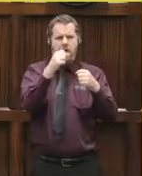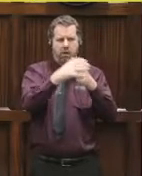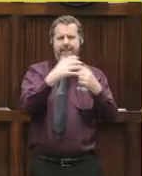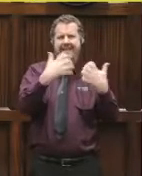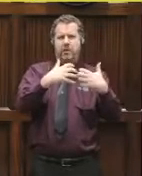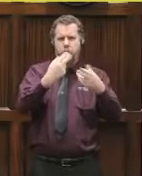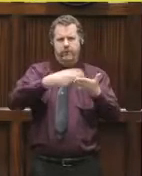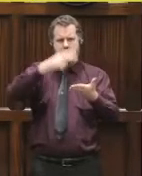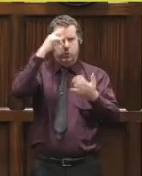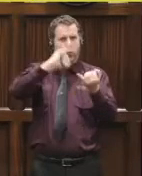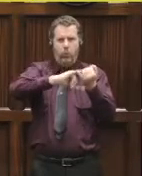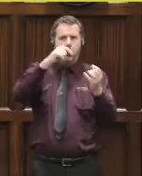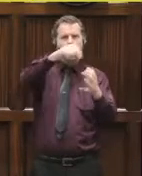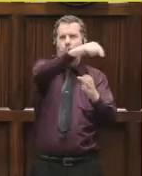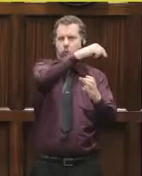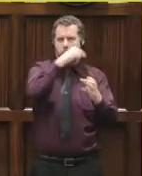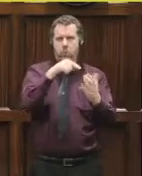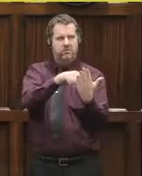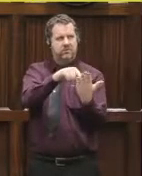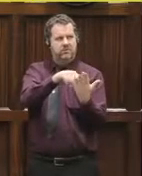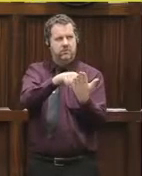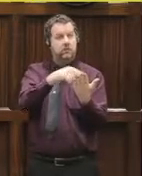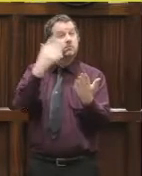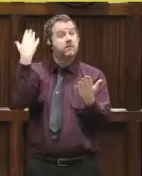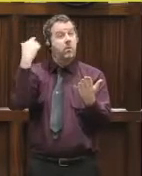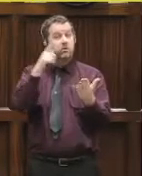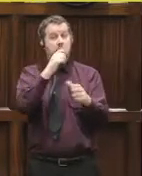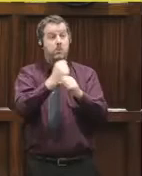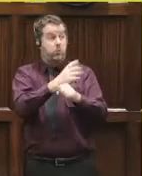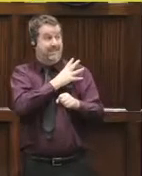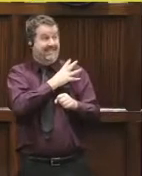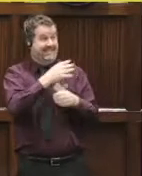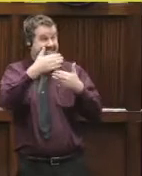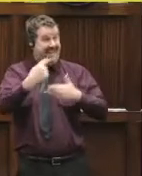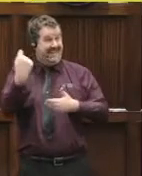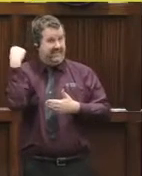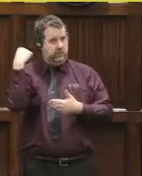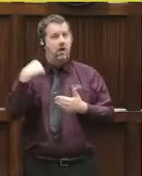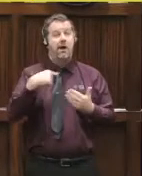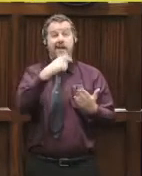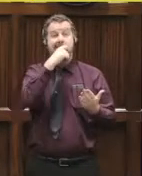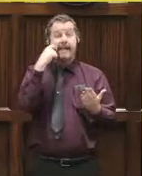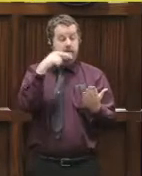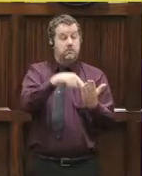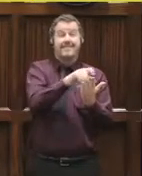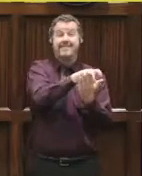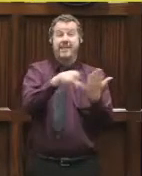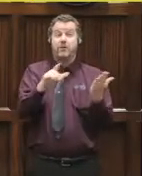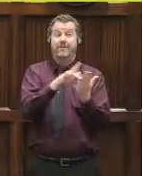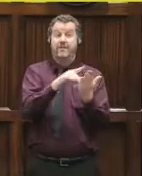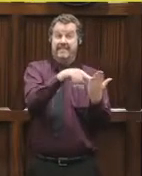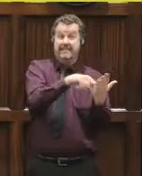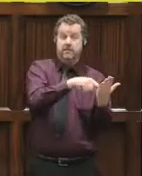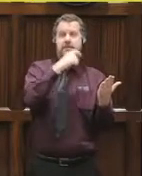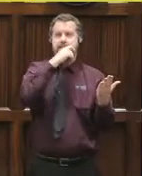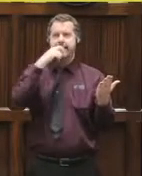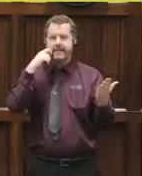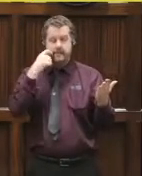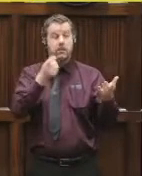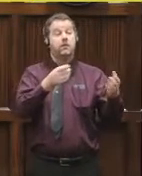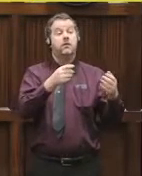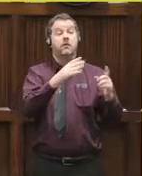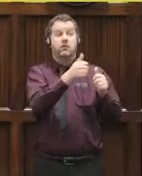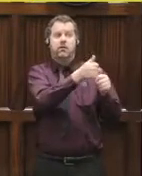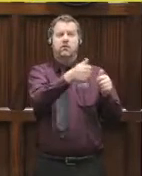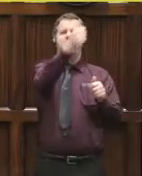And as I outlined during the committee stage debate, section 15 provides that the governing body of